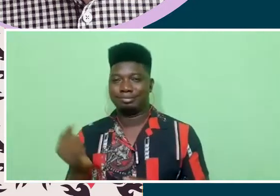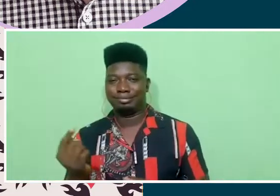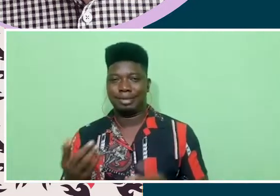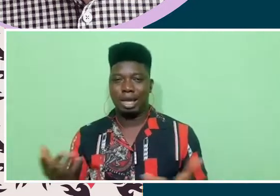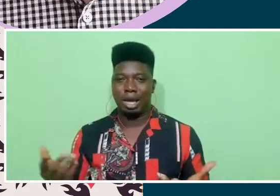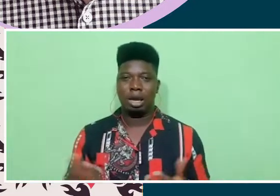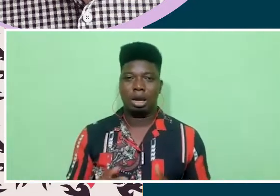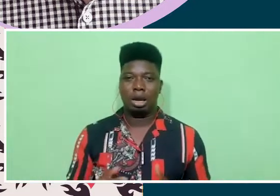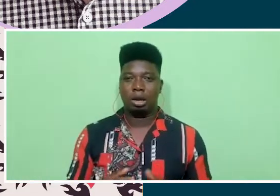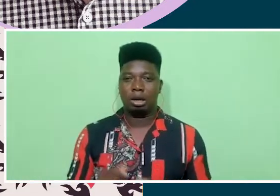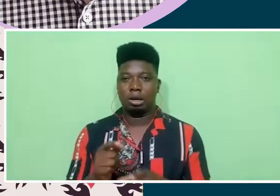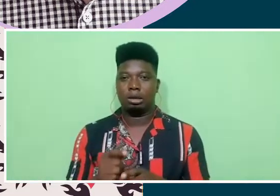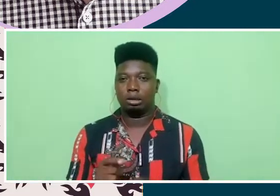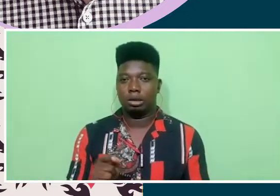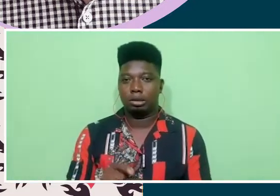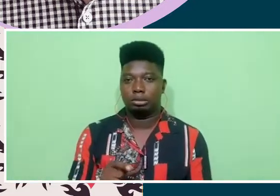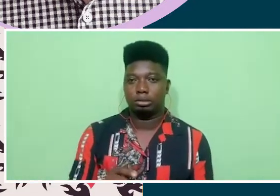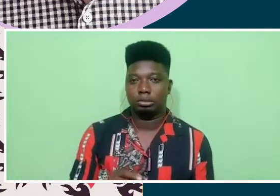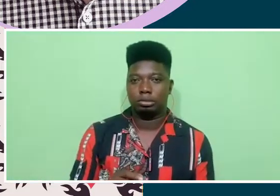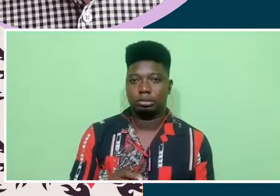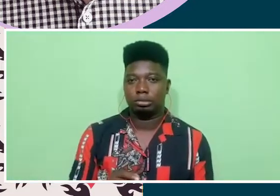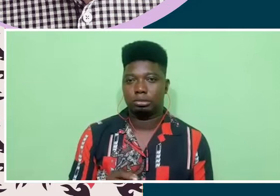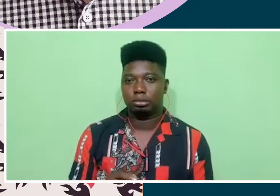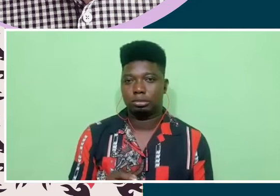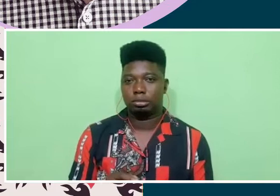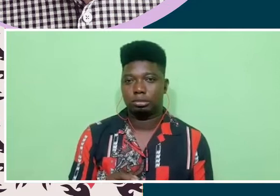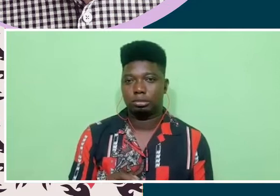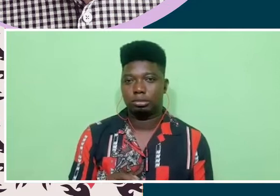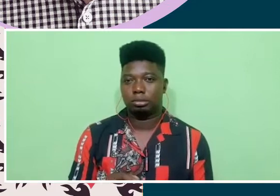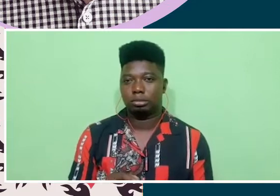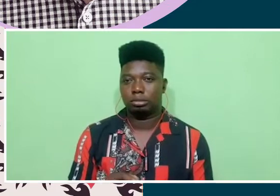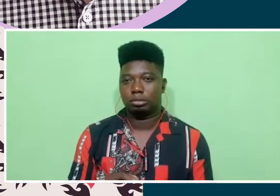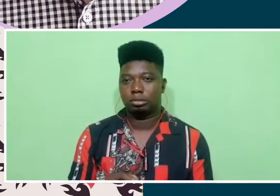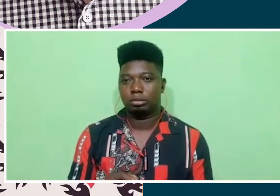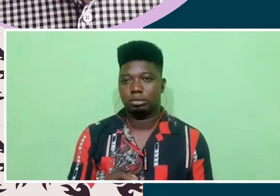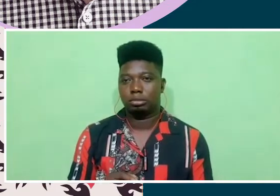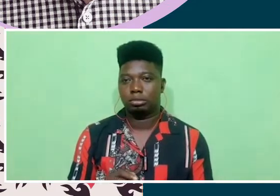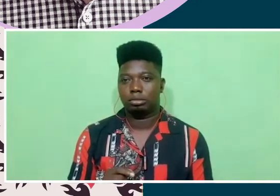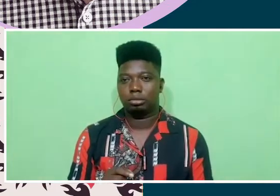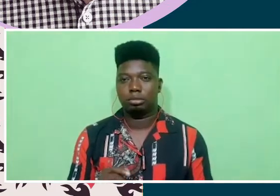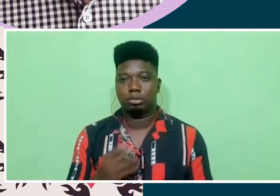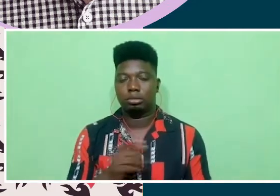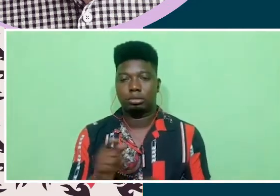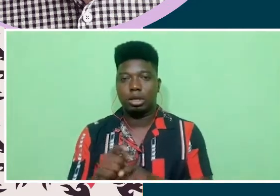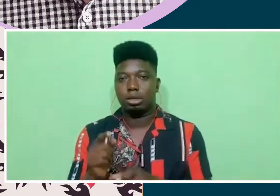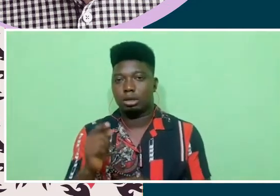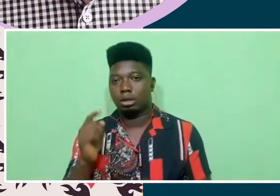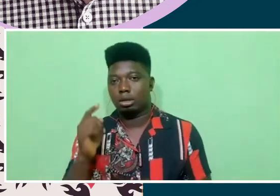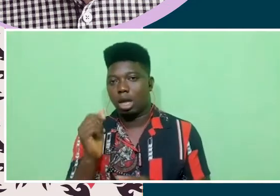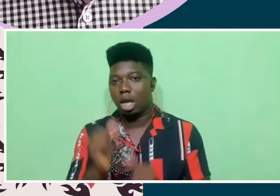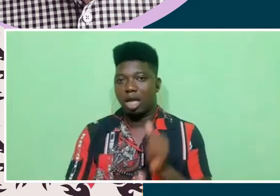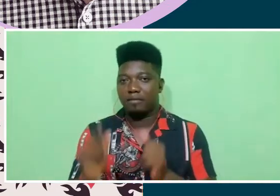and especially in terms of audience as well. Initially, superhero comics were read by everyone, and there was some effort to